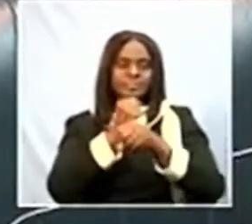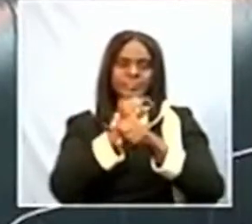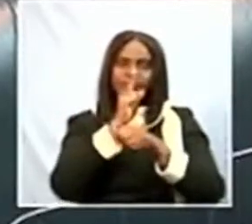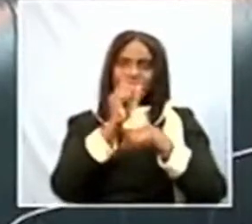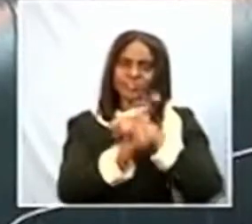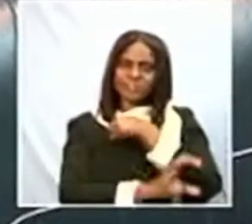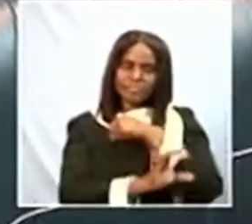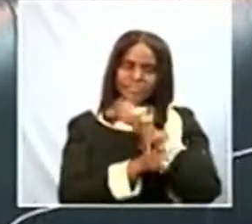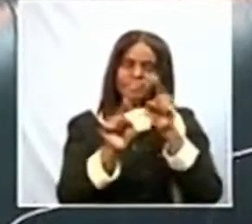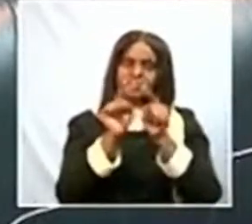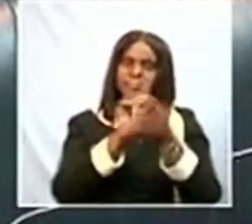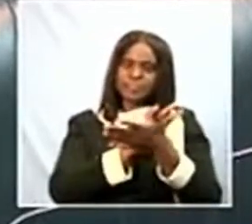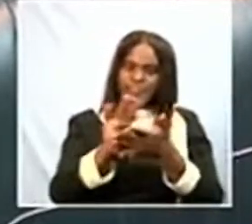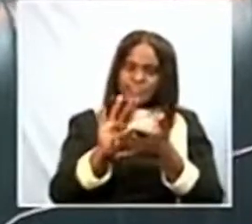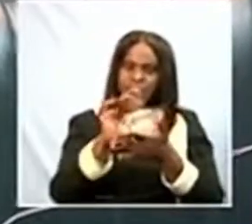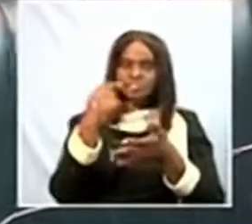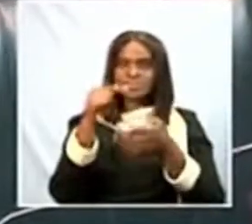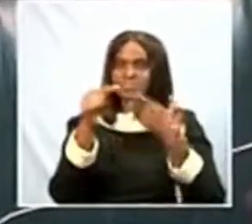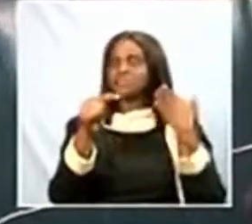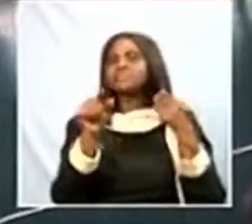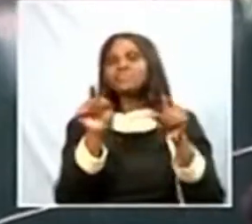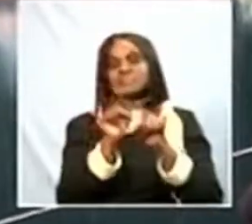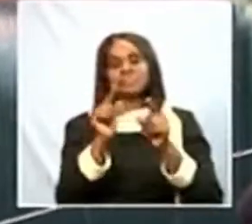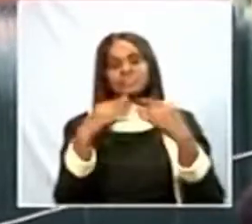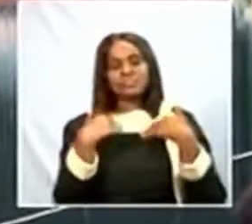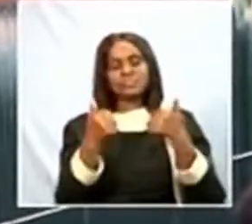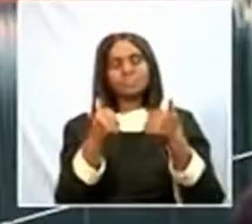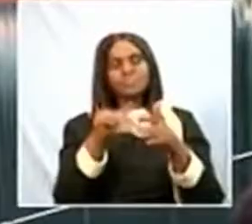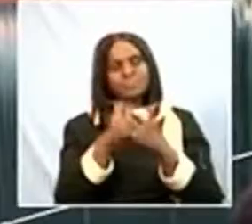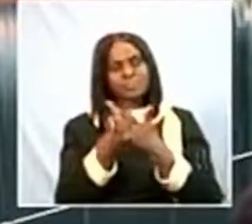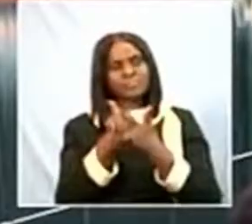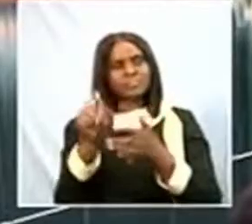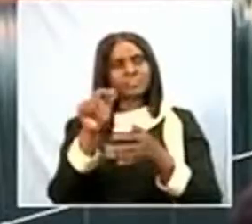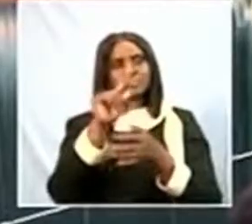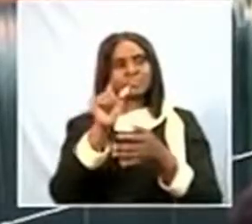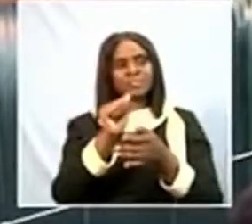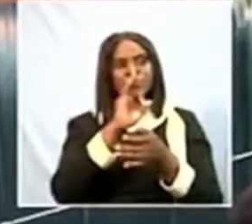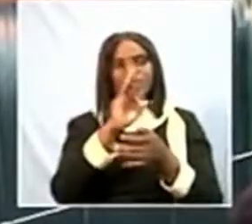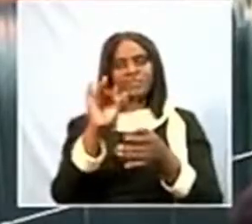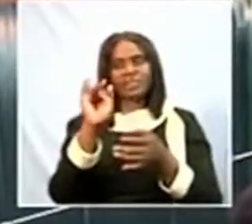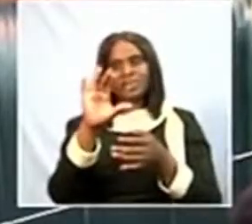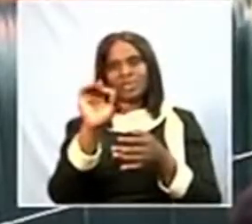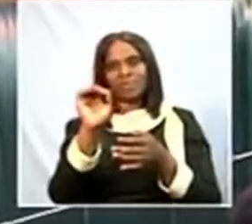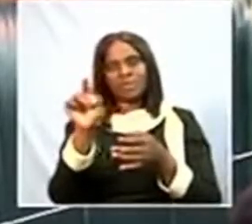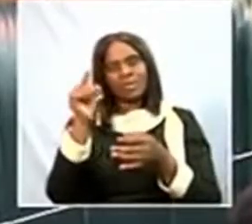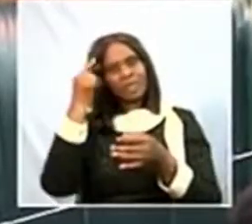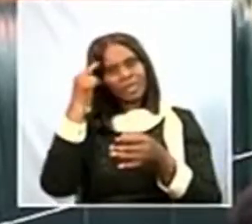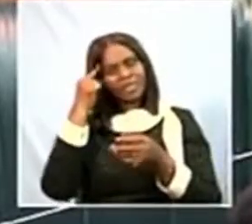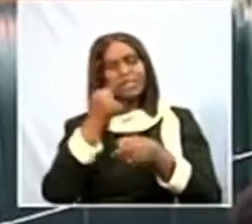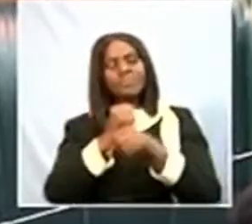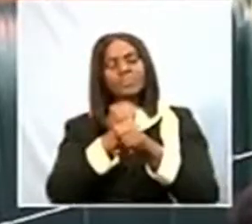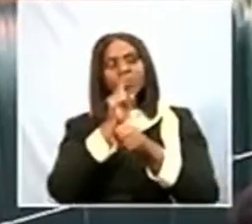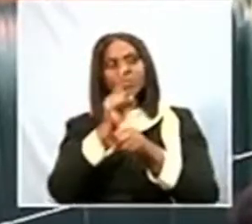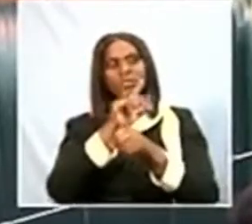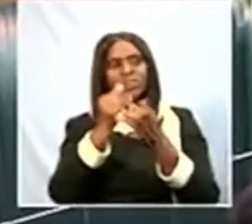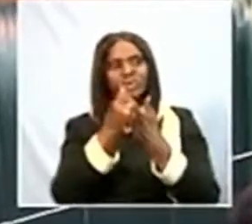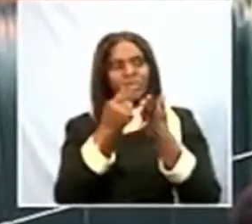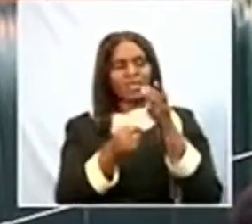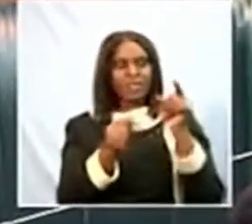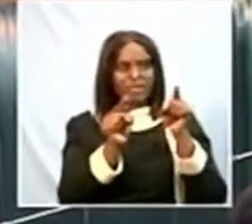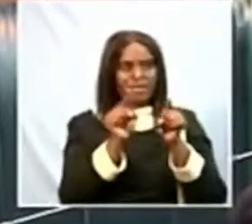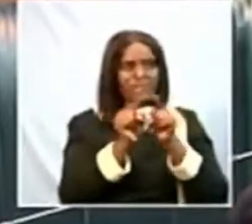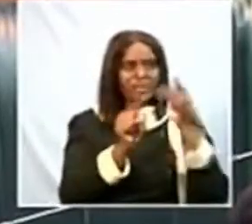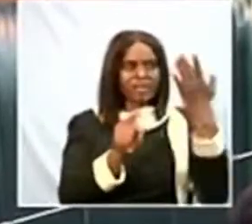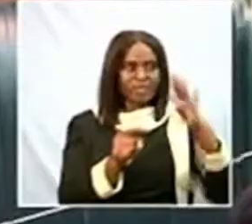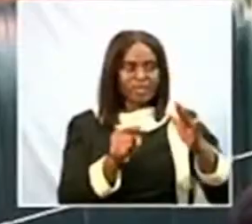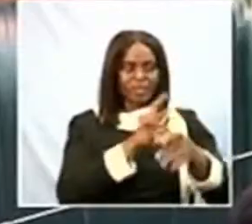country is clean, green, as well as healthy. Through Zafico, our government has made sure to say that they conserve our natural